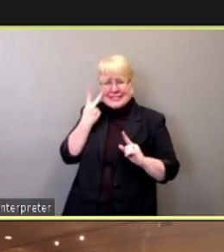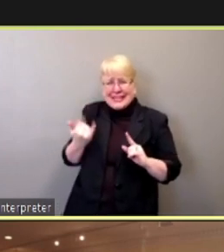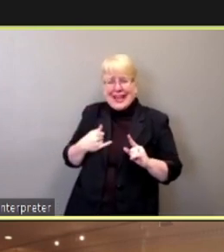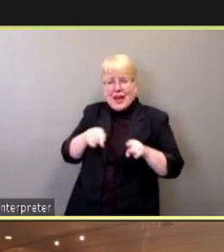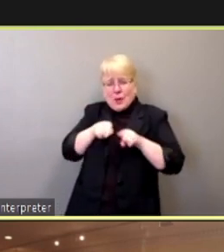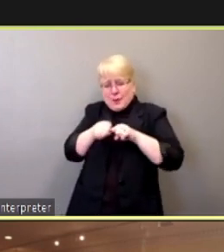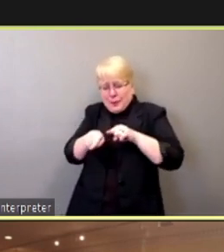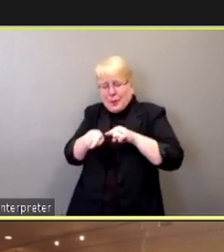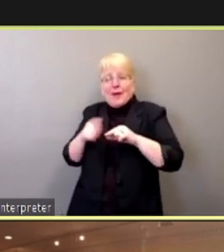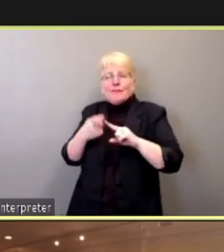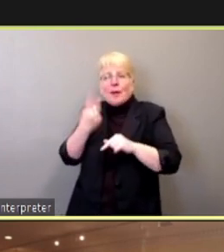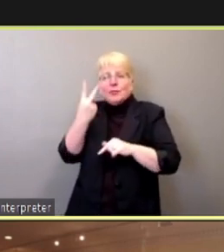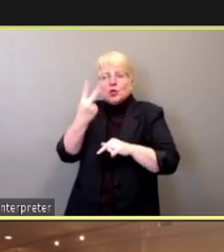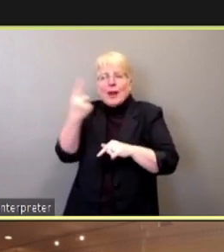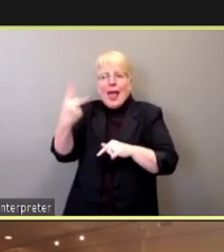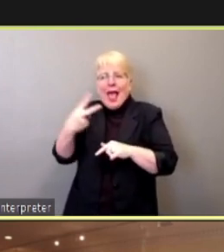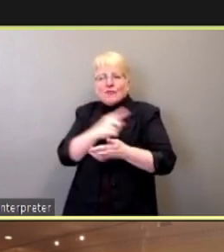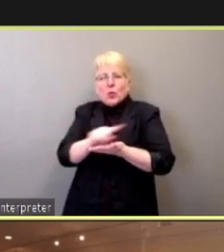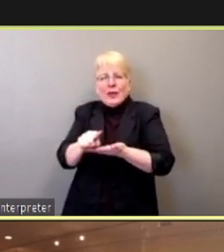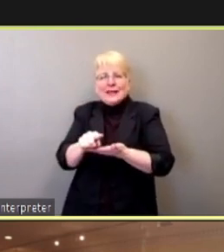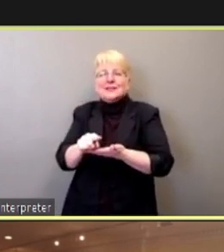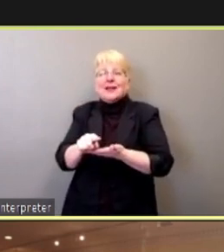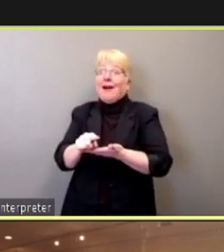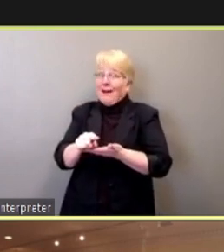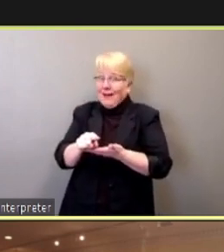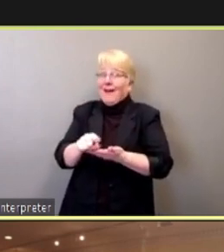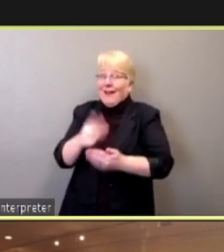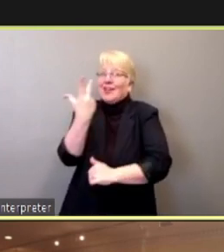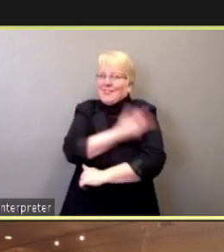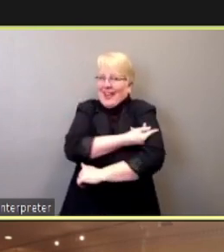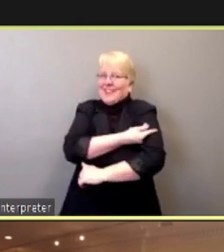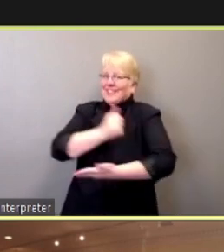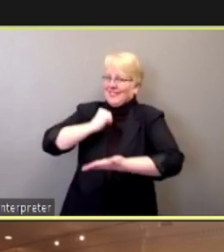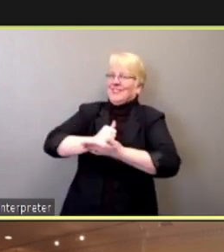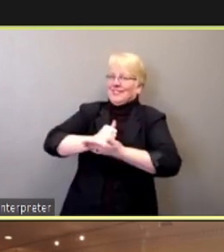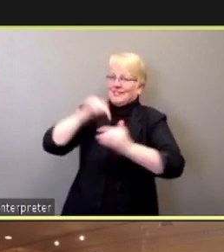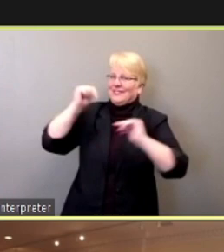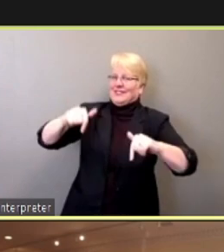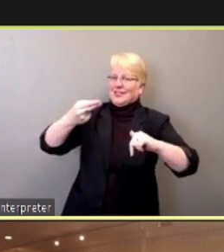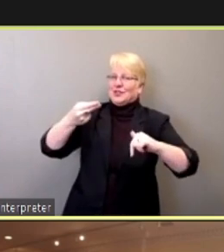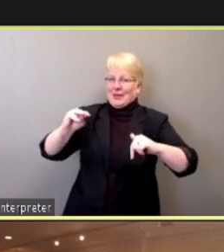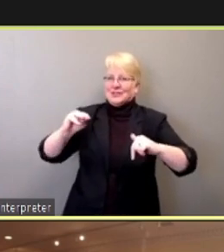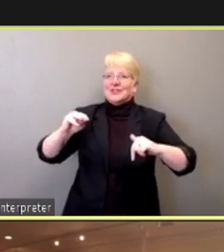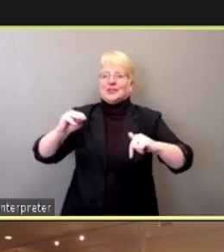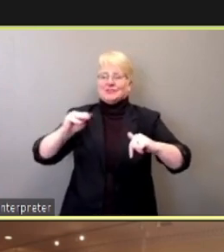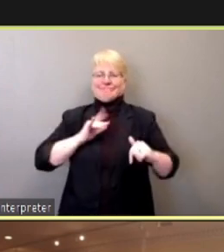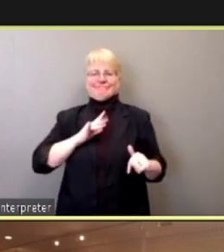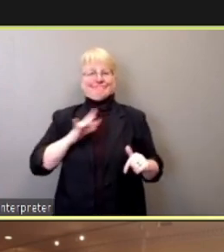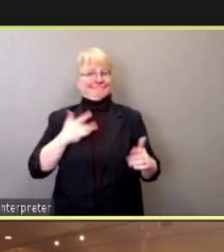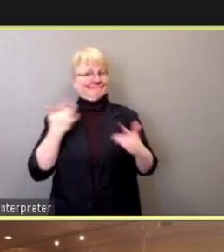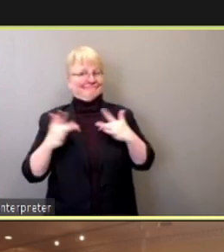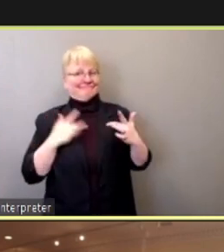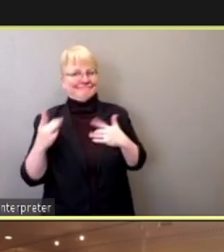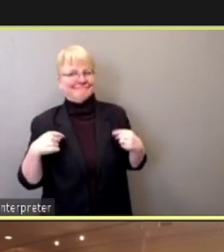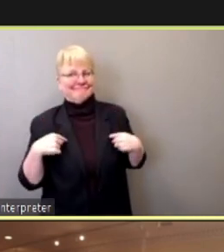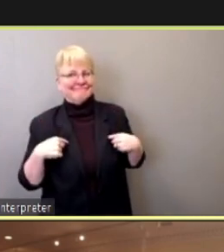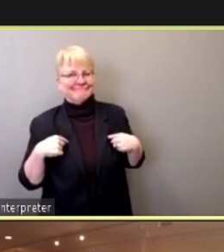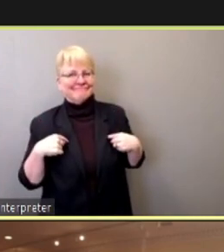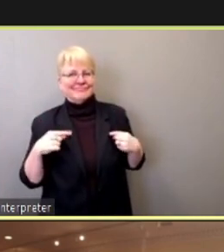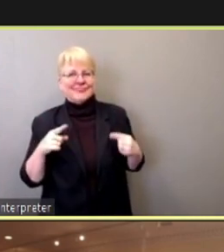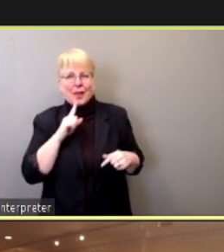and we're beginning to see an effect that's showing up here in our state, something that I'm particularly excited about. Next slide,